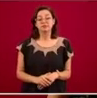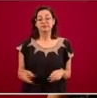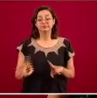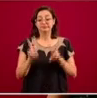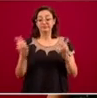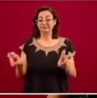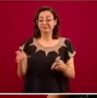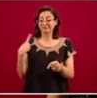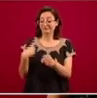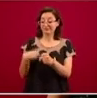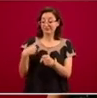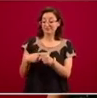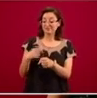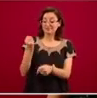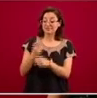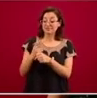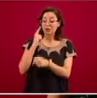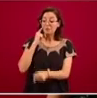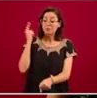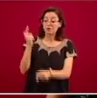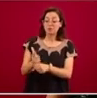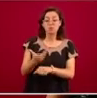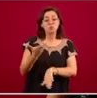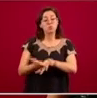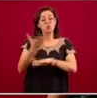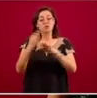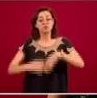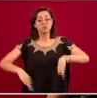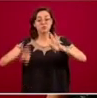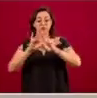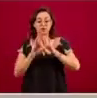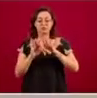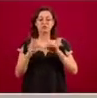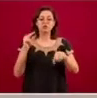Yes, talking about the timely information.